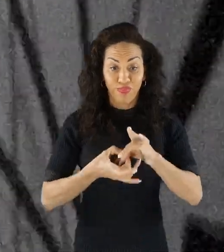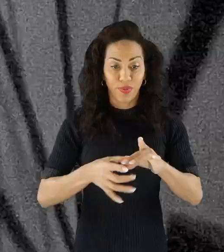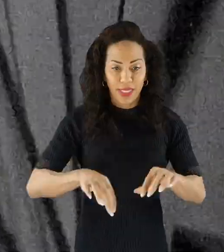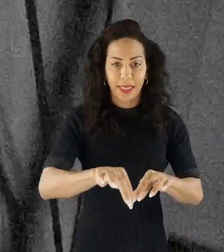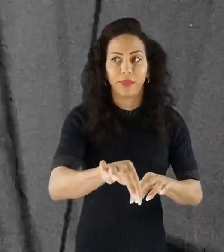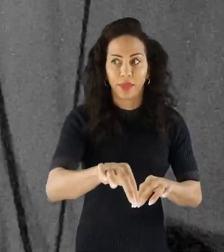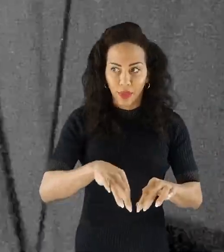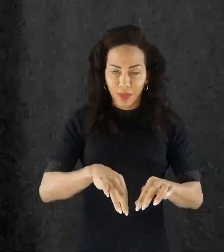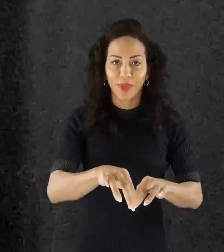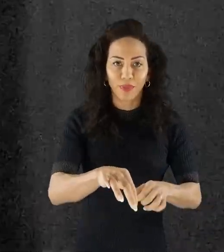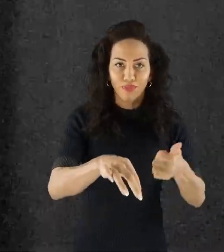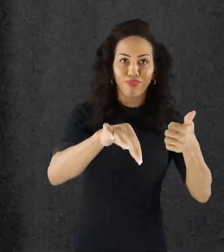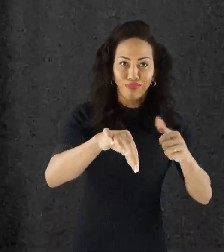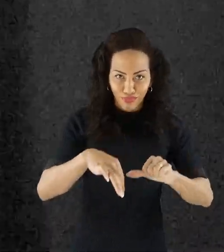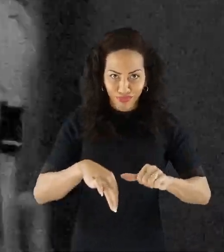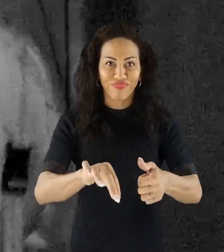feedback.